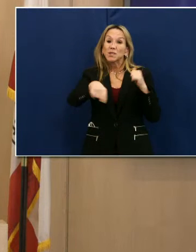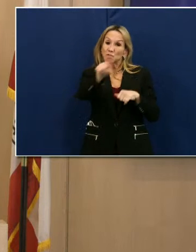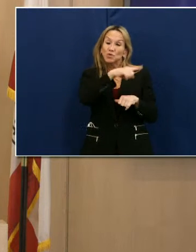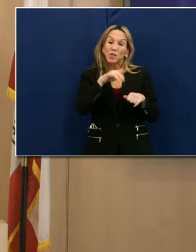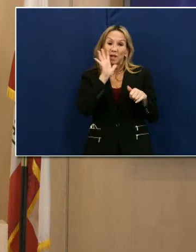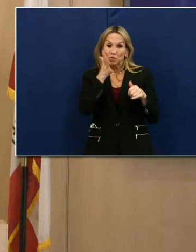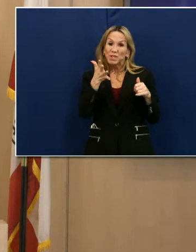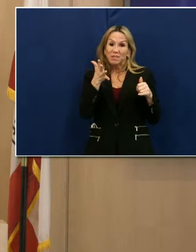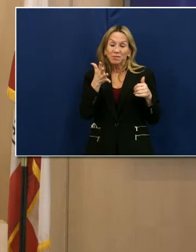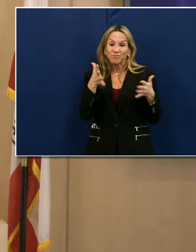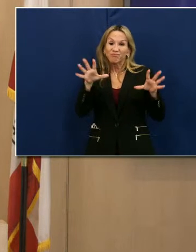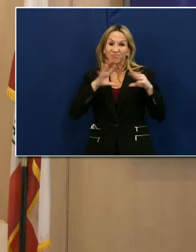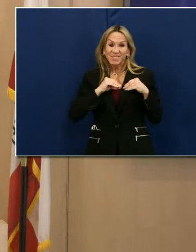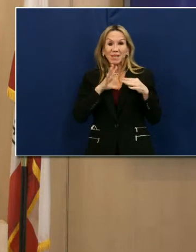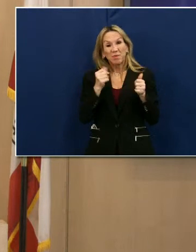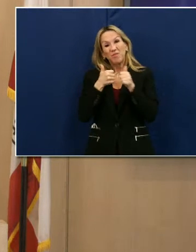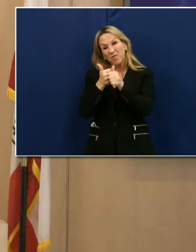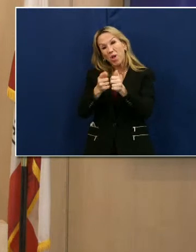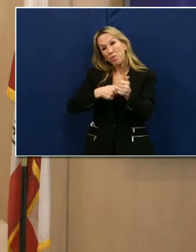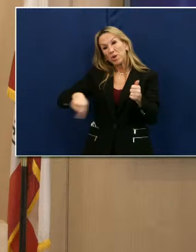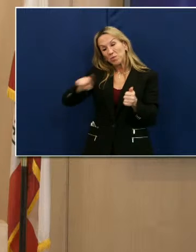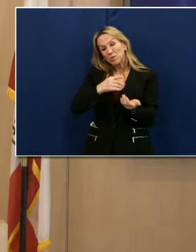that approach.